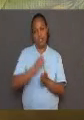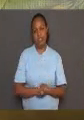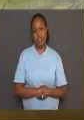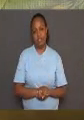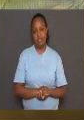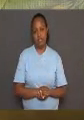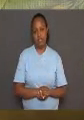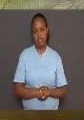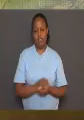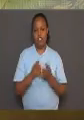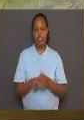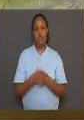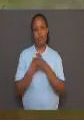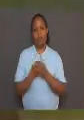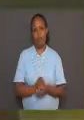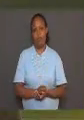Let us begin.